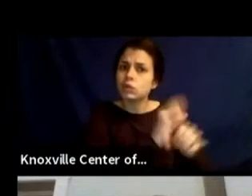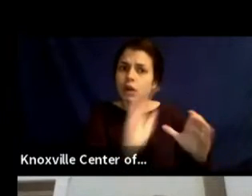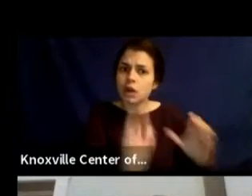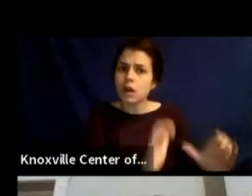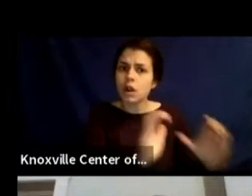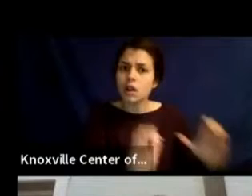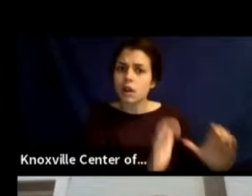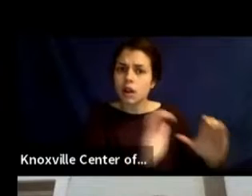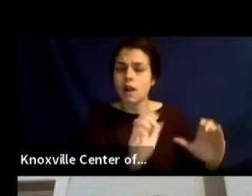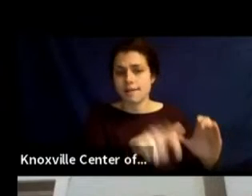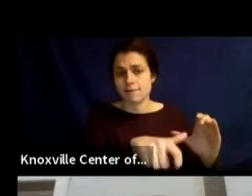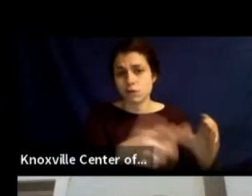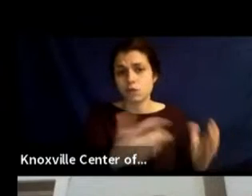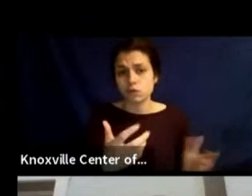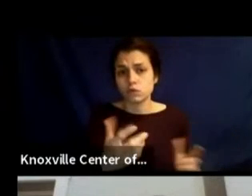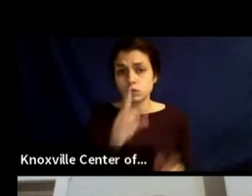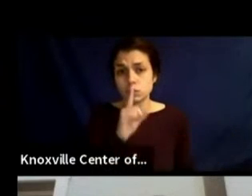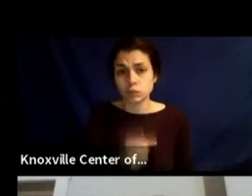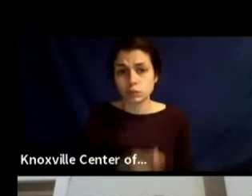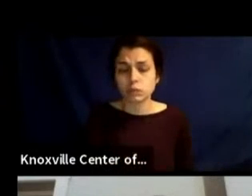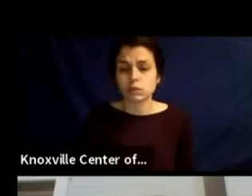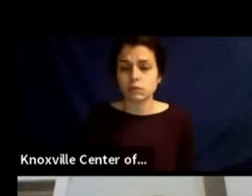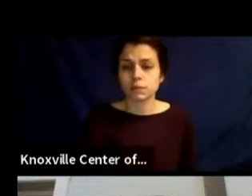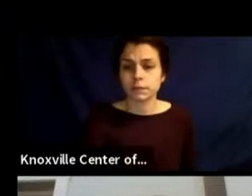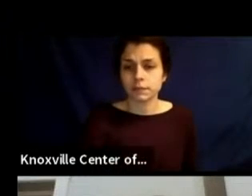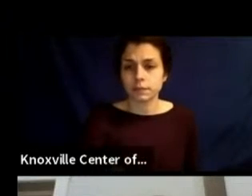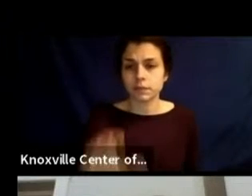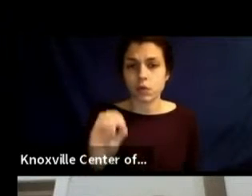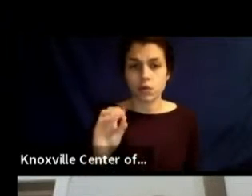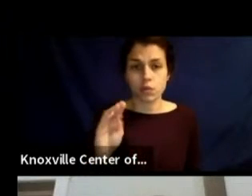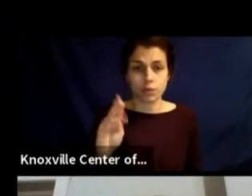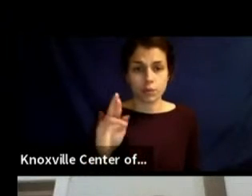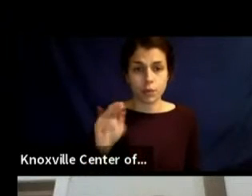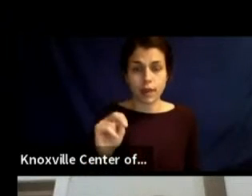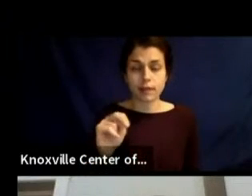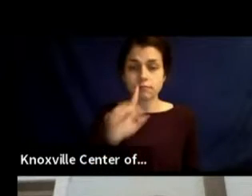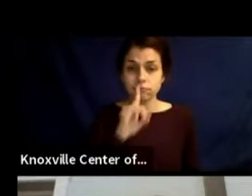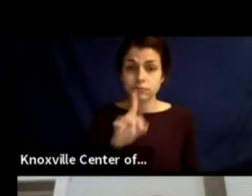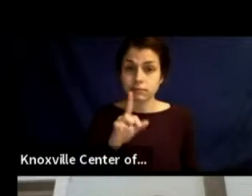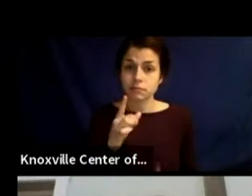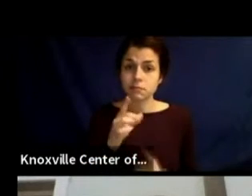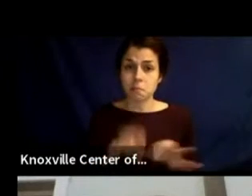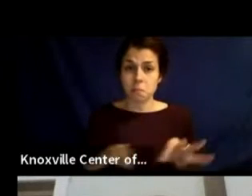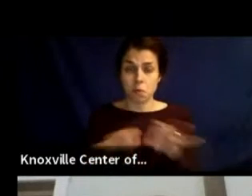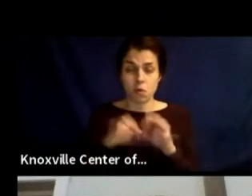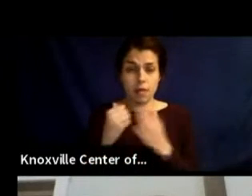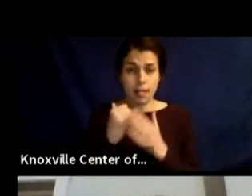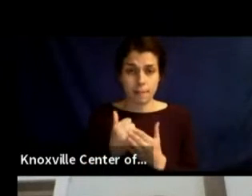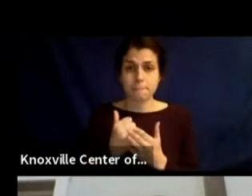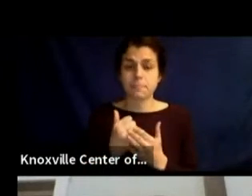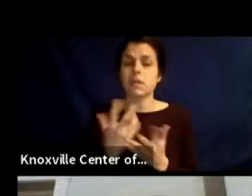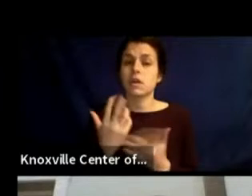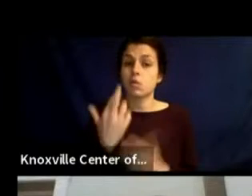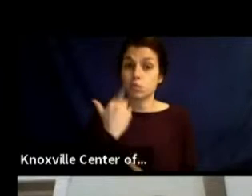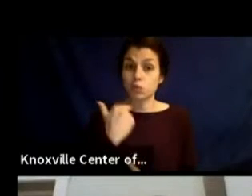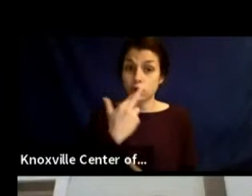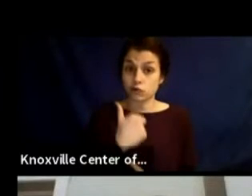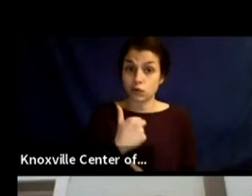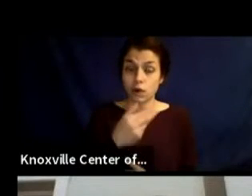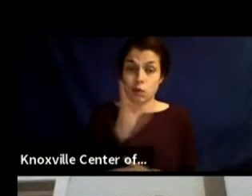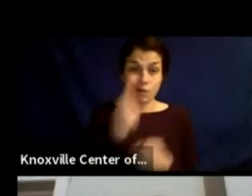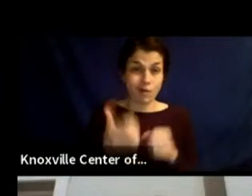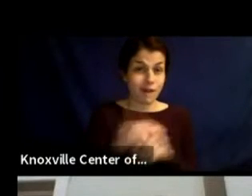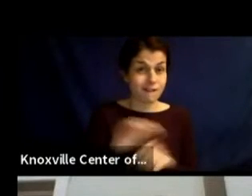And just to remind all of us, and the public especially, does our order cover all restaurants or those that just